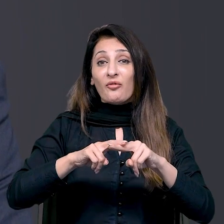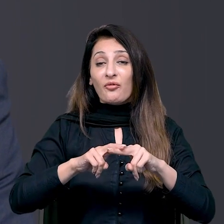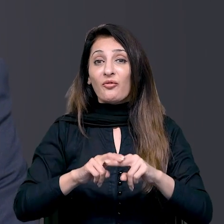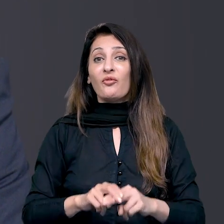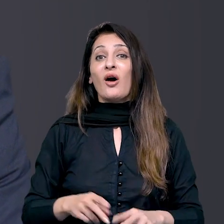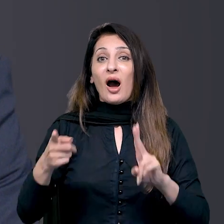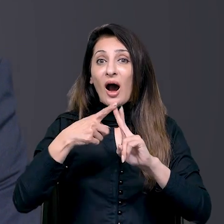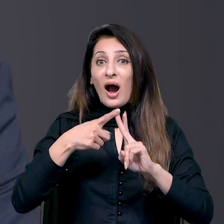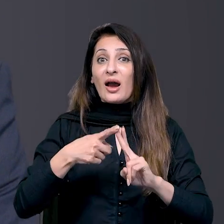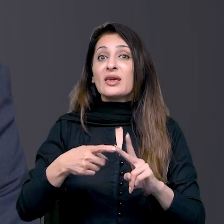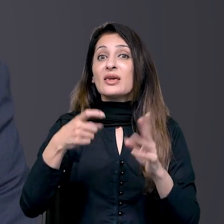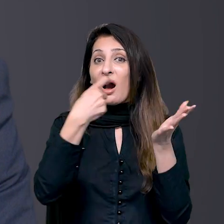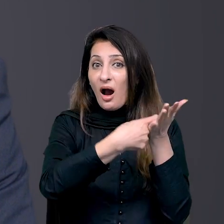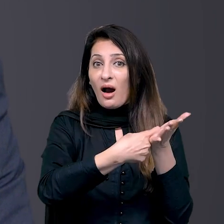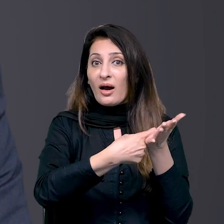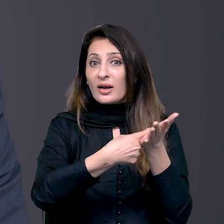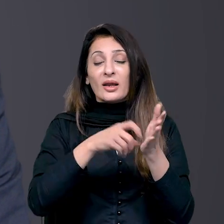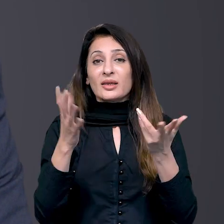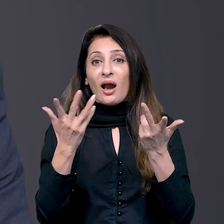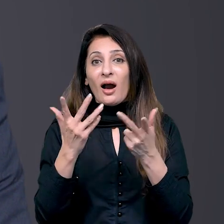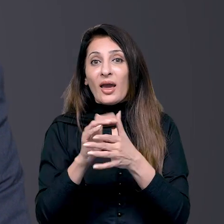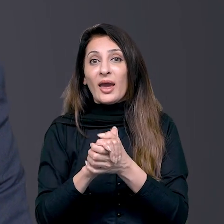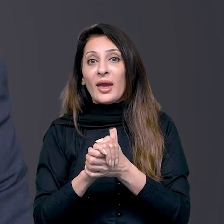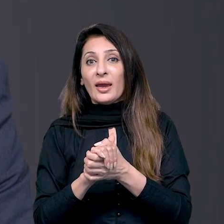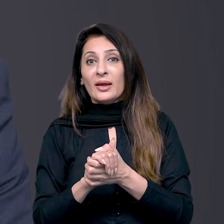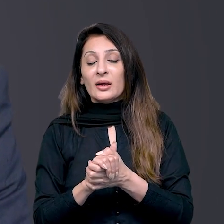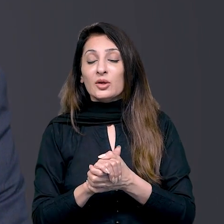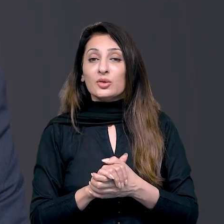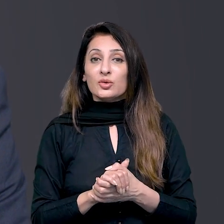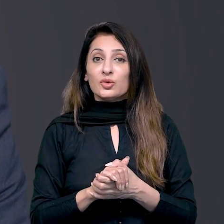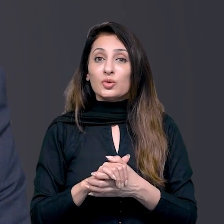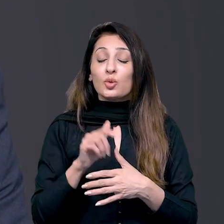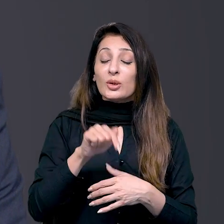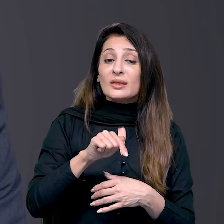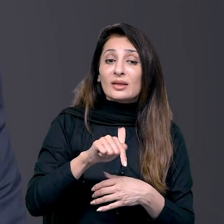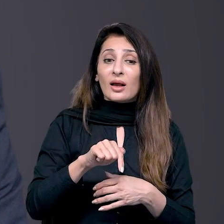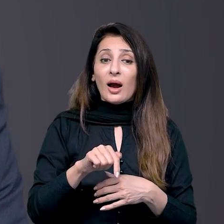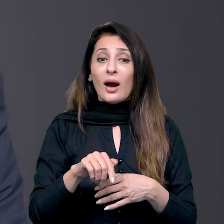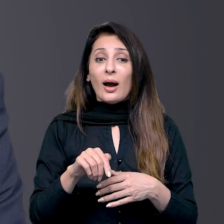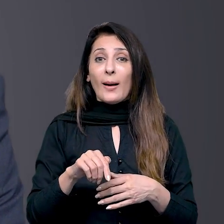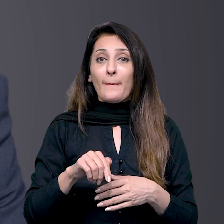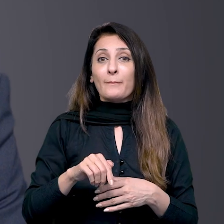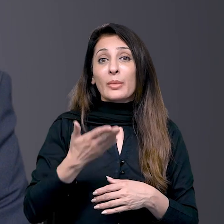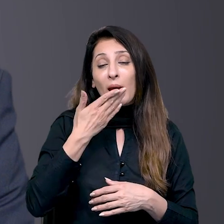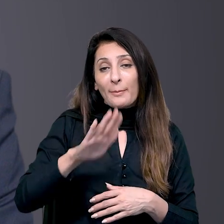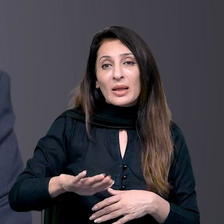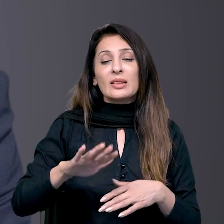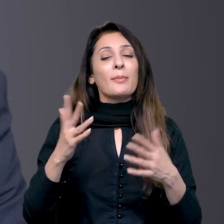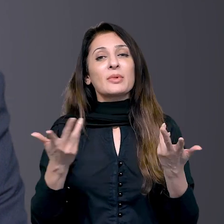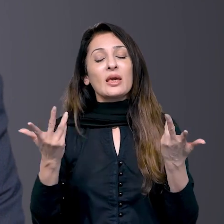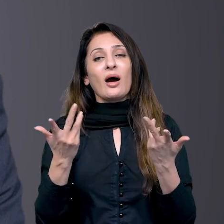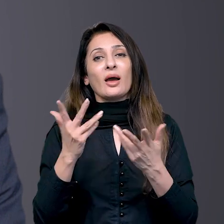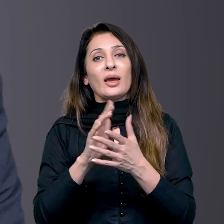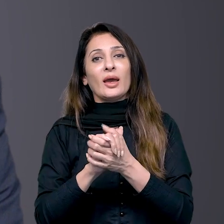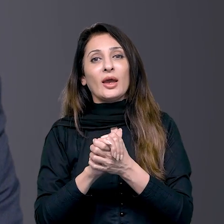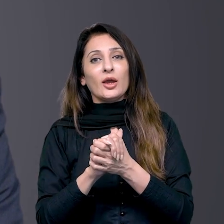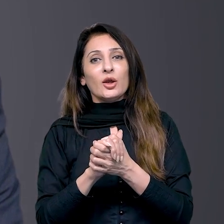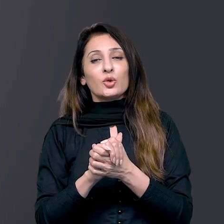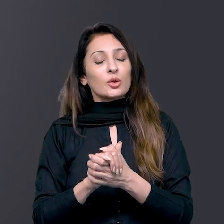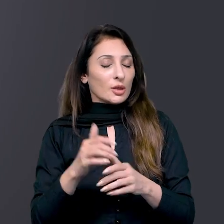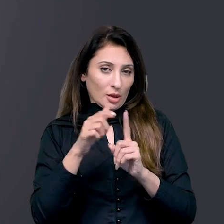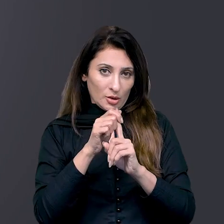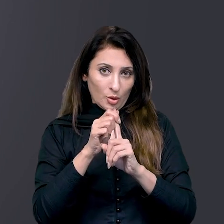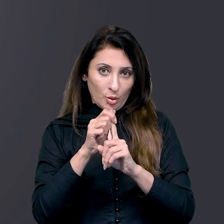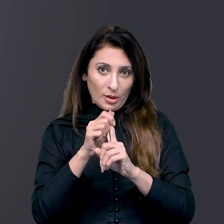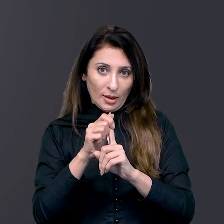Report. As basic as this term is and as rampantly as we hear it, registering an FIR is not all that easy.